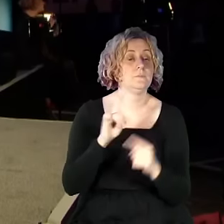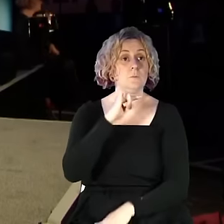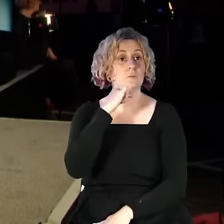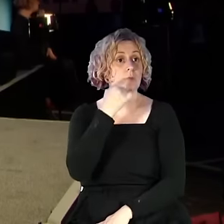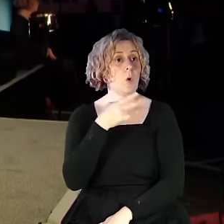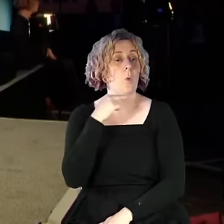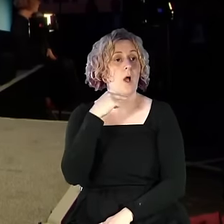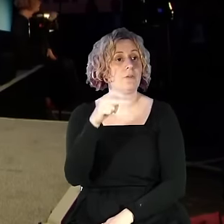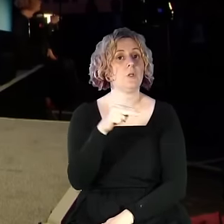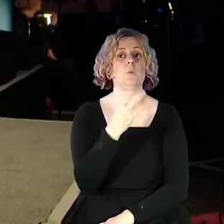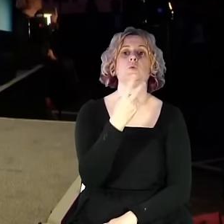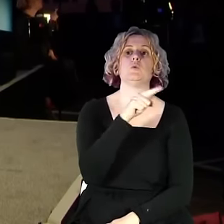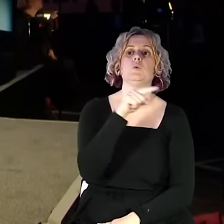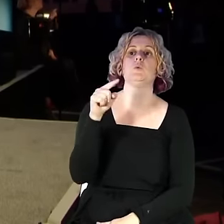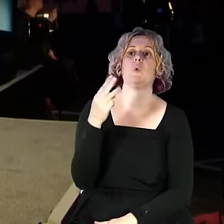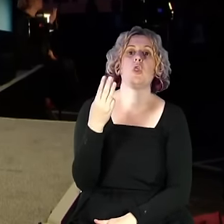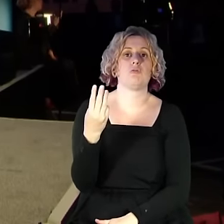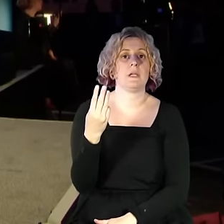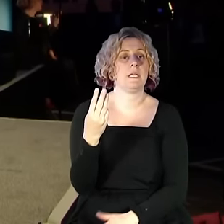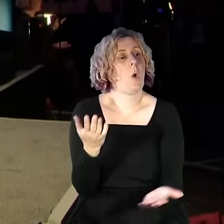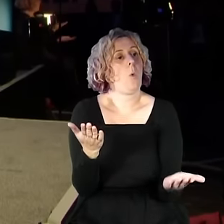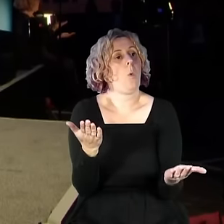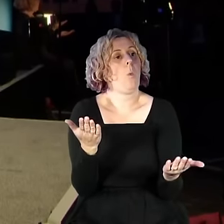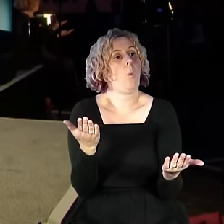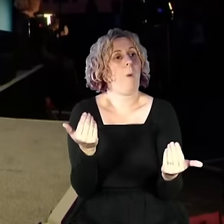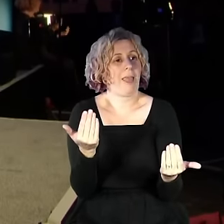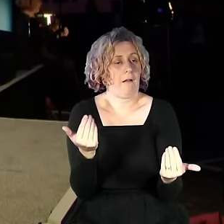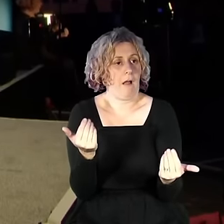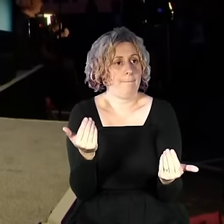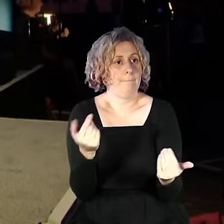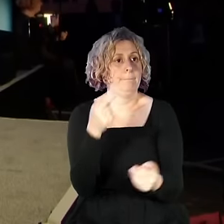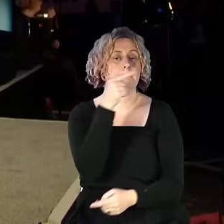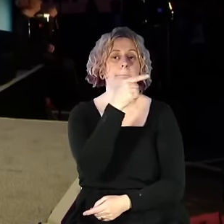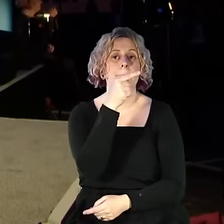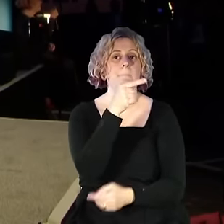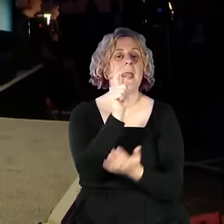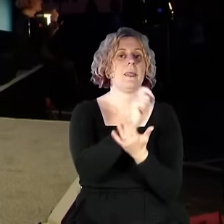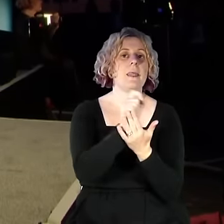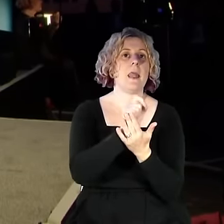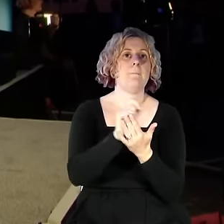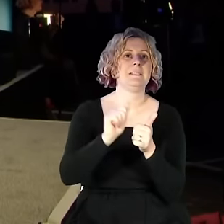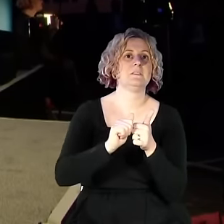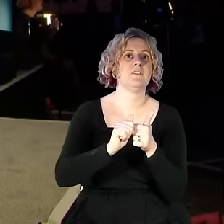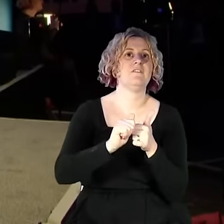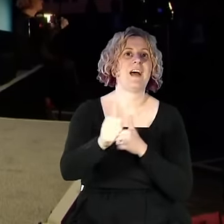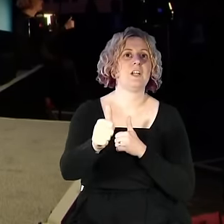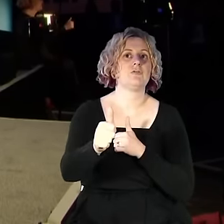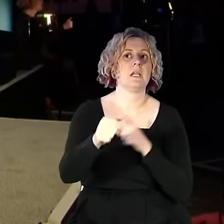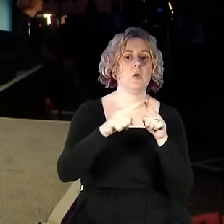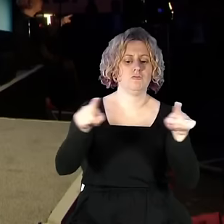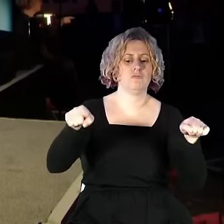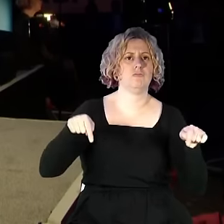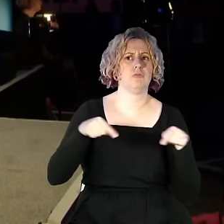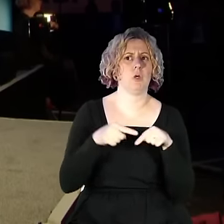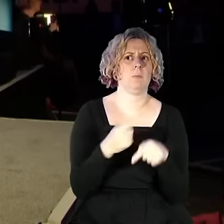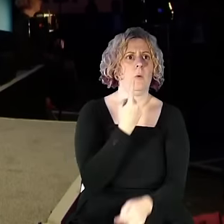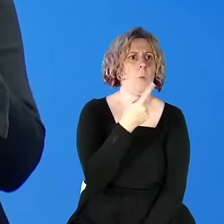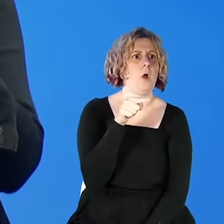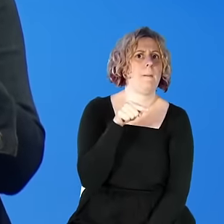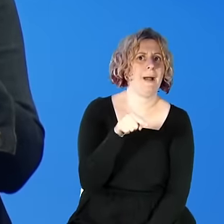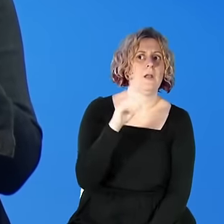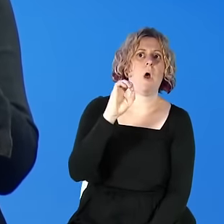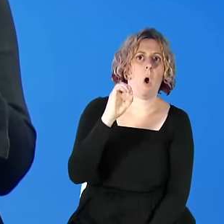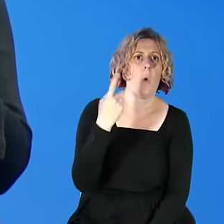afternoon, from 2 till 3, there's a welcome reception in the Pencil Factory, the big building over there. It's room 1.01. And